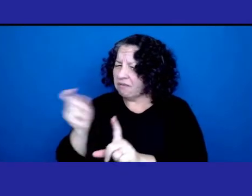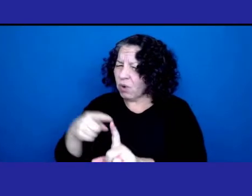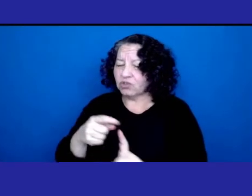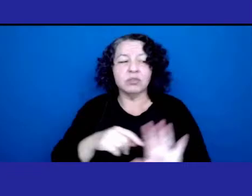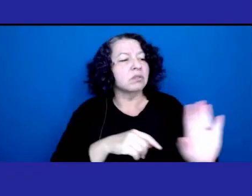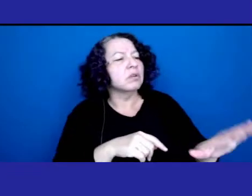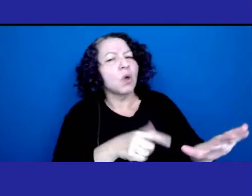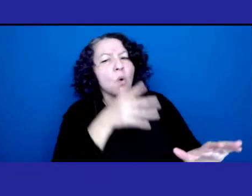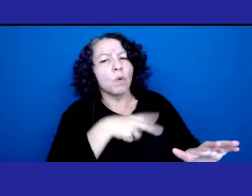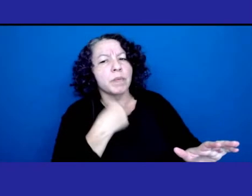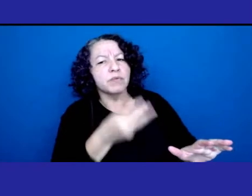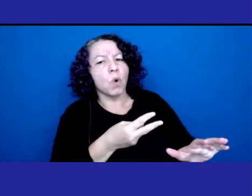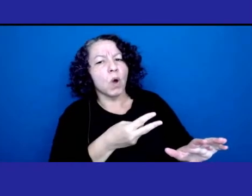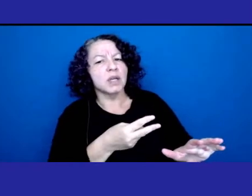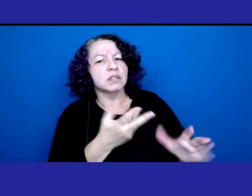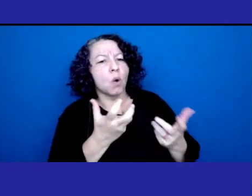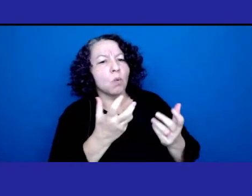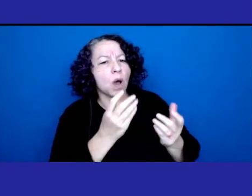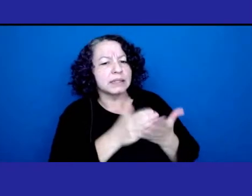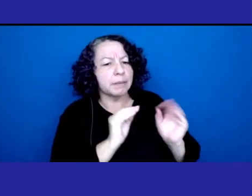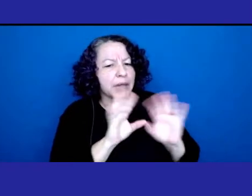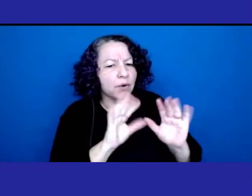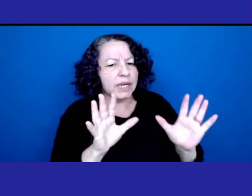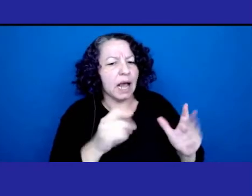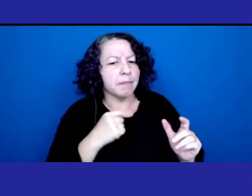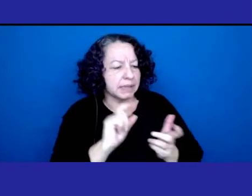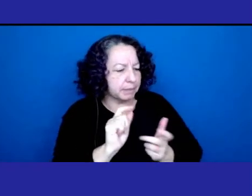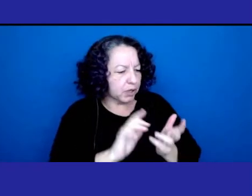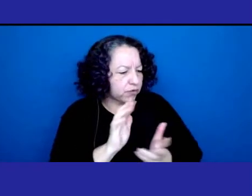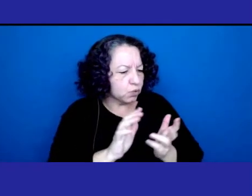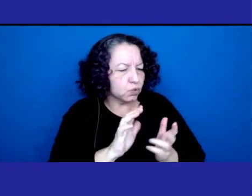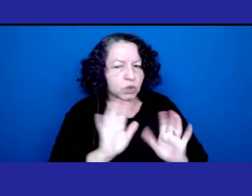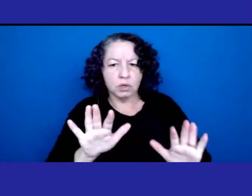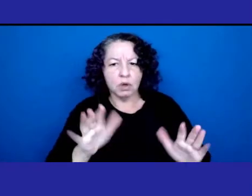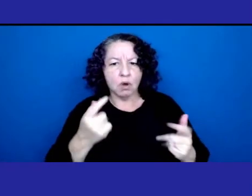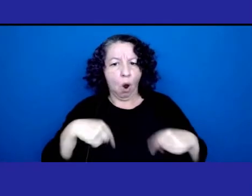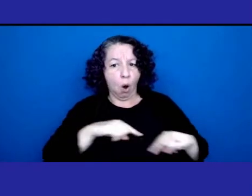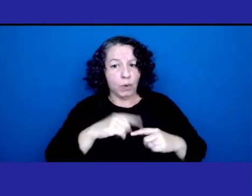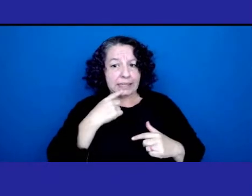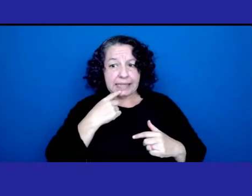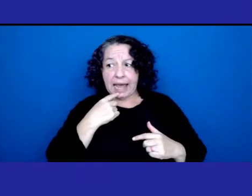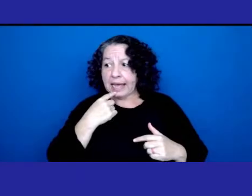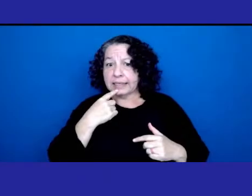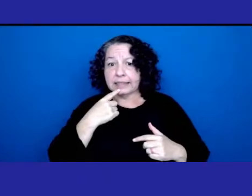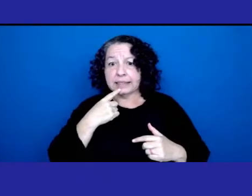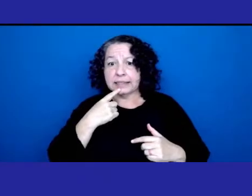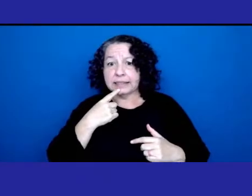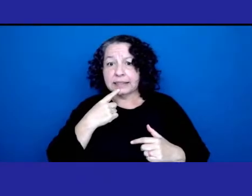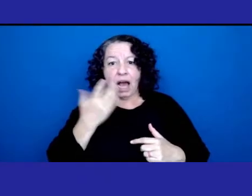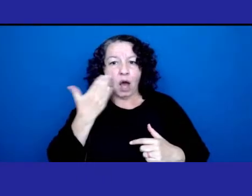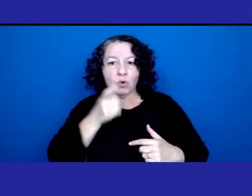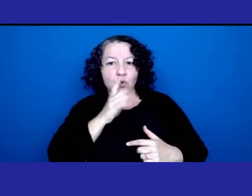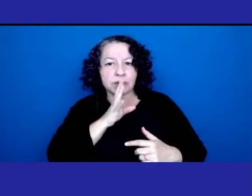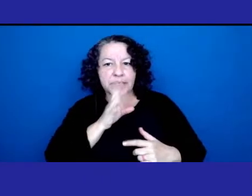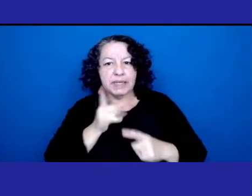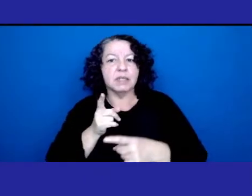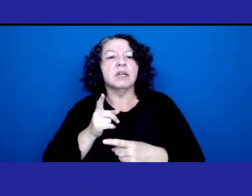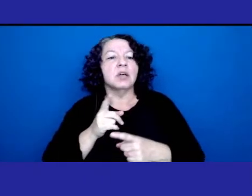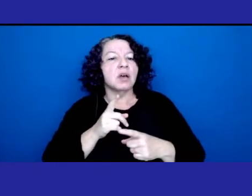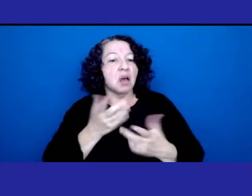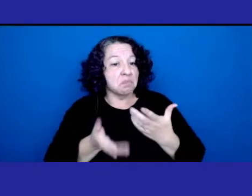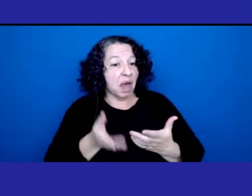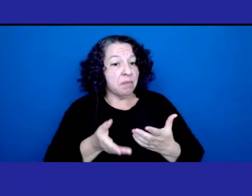I'm a little confused. So are we saying that an insured patient, we might wind up paying more for